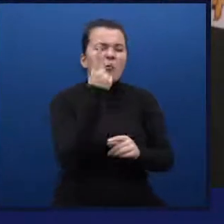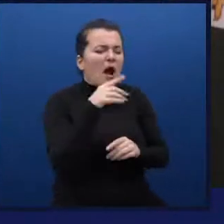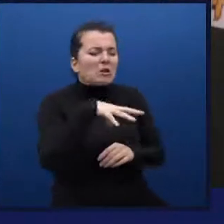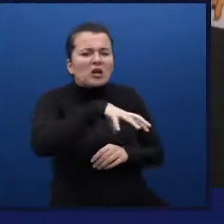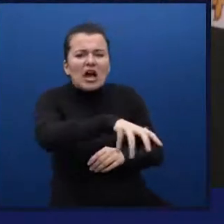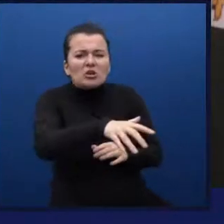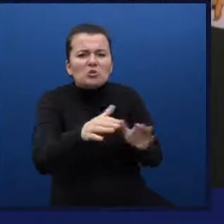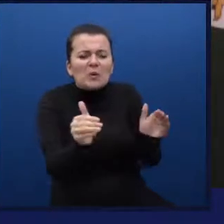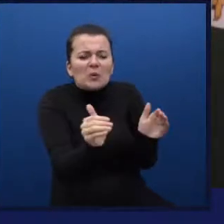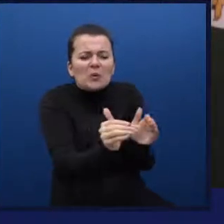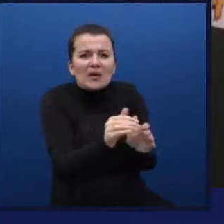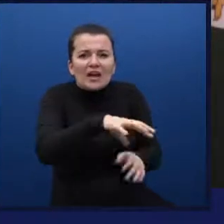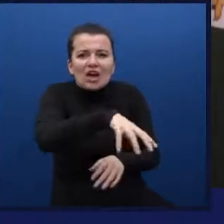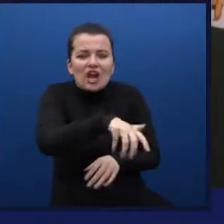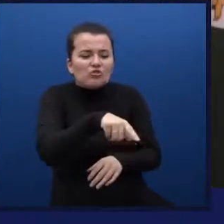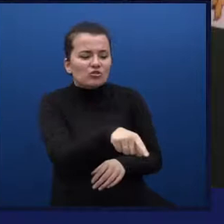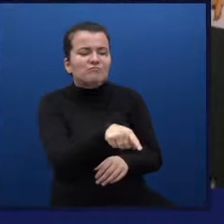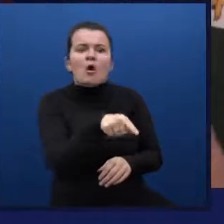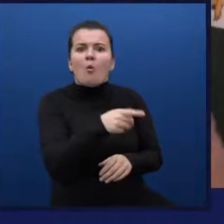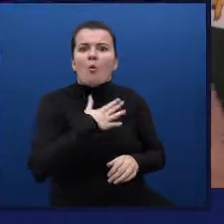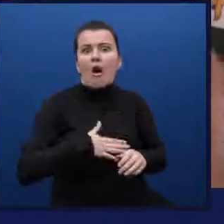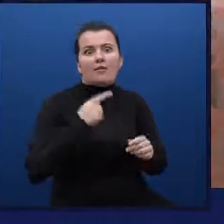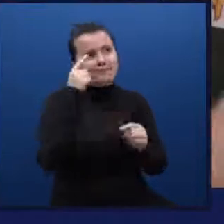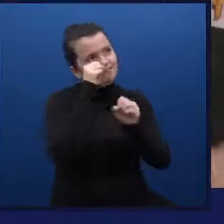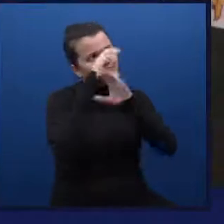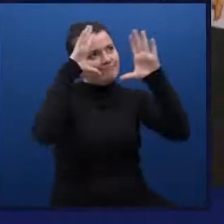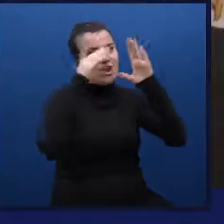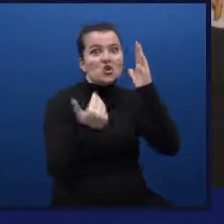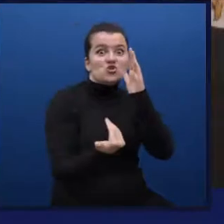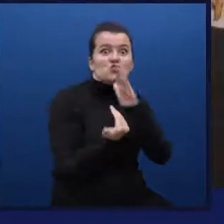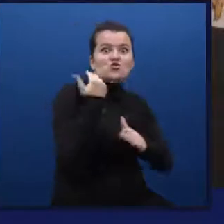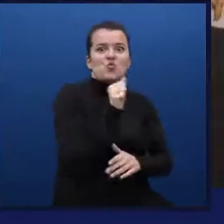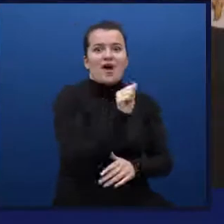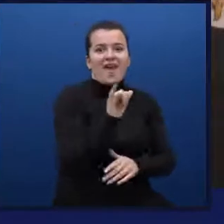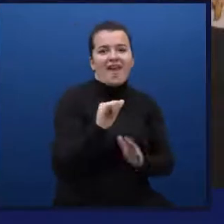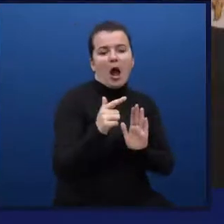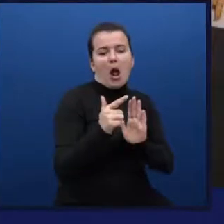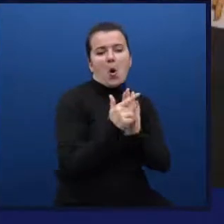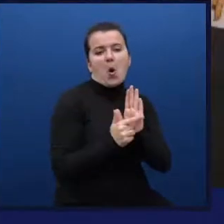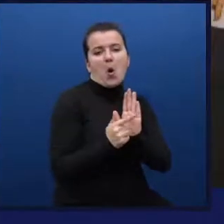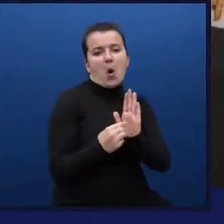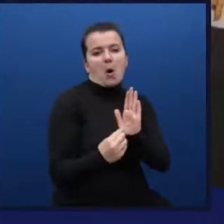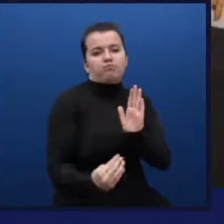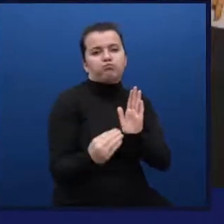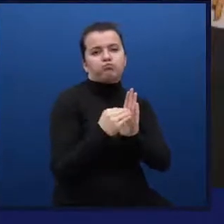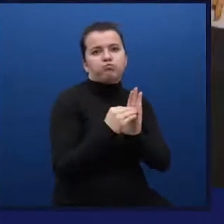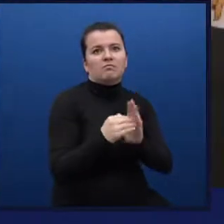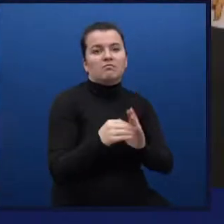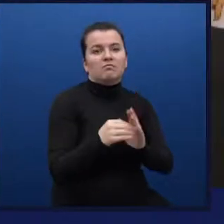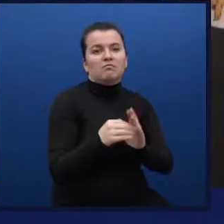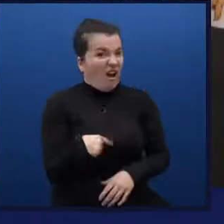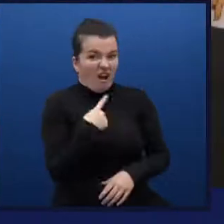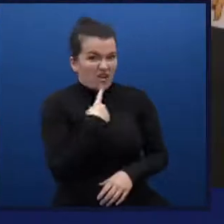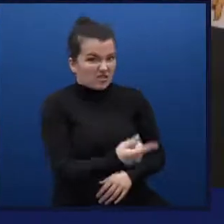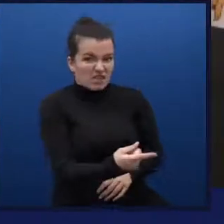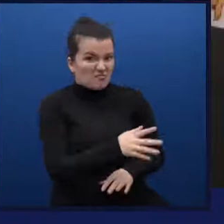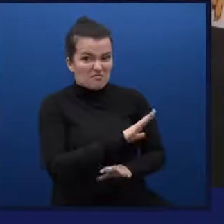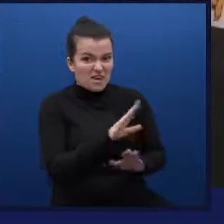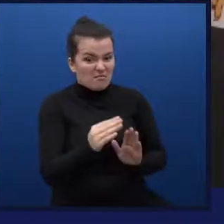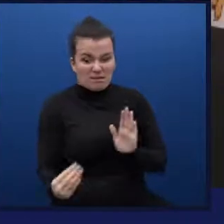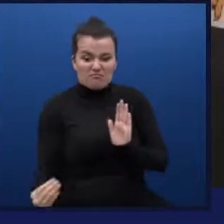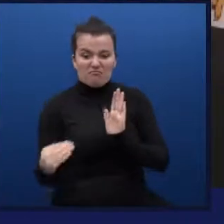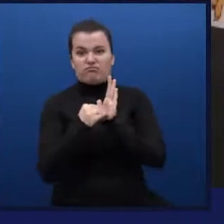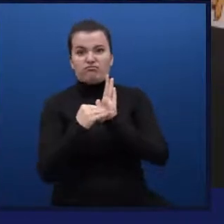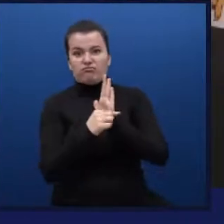trying to come up with some good AI based laws that they might come up. I'm like, hey, look, a simple one is just say this decision